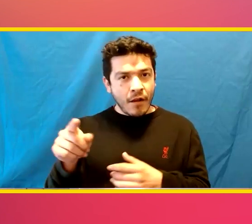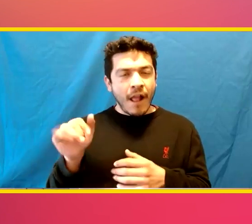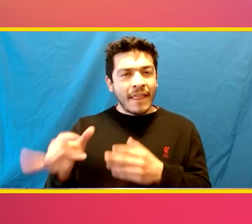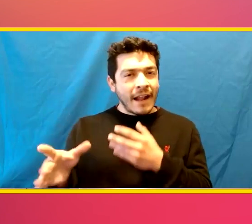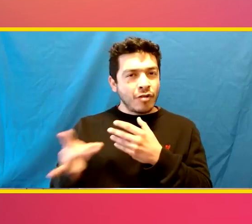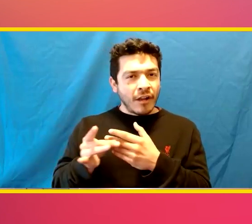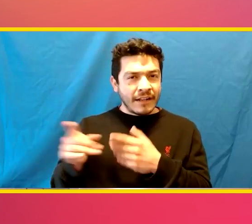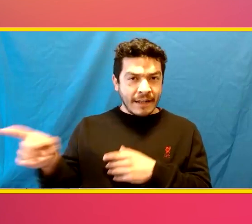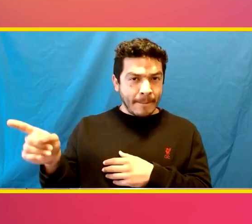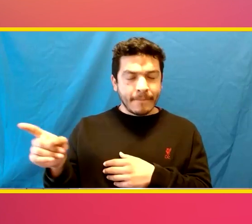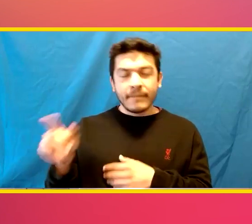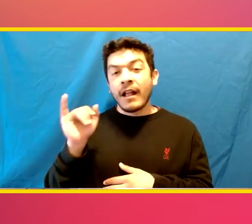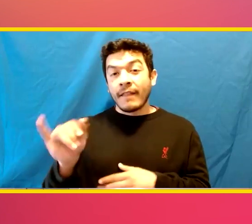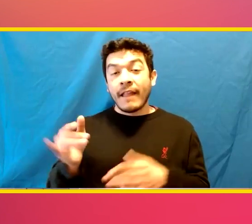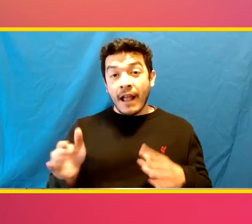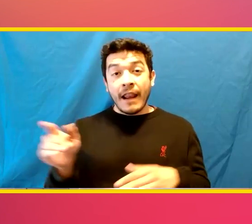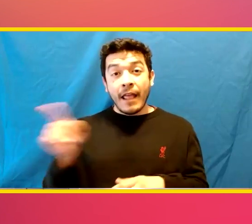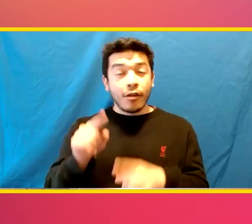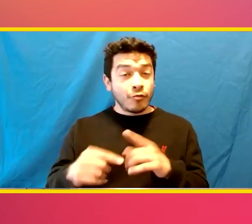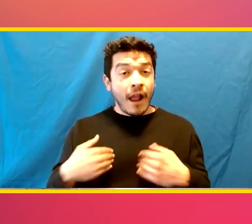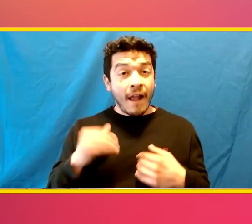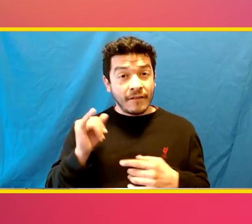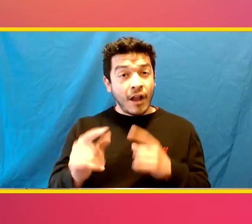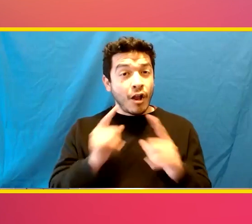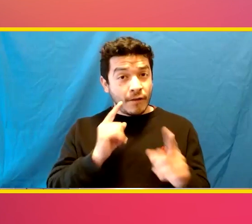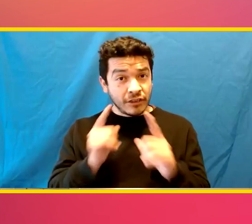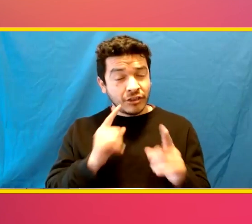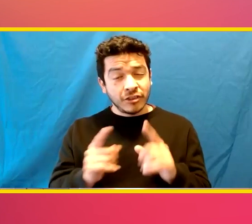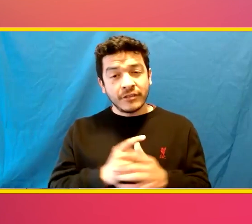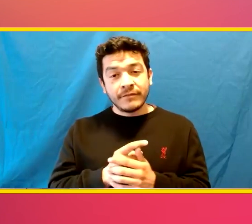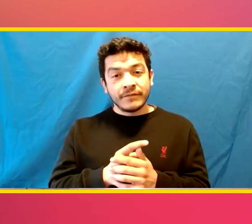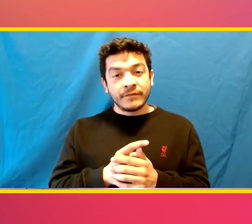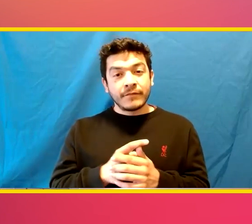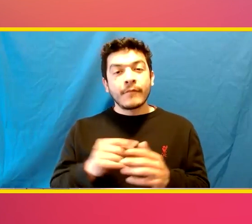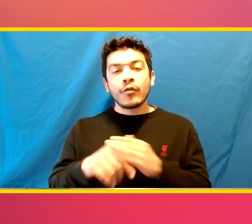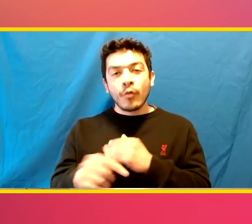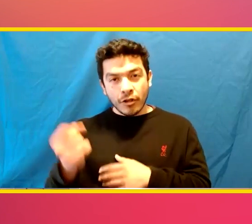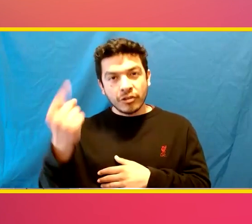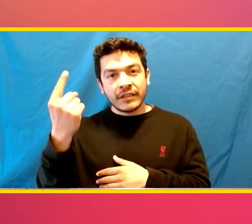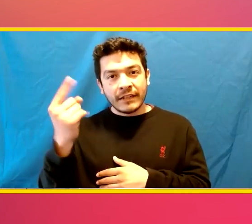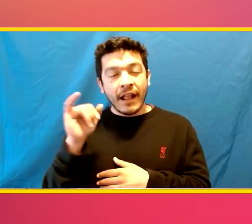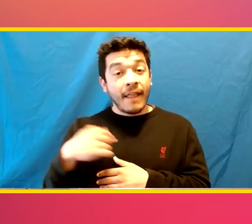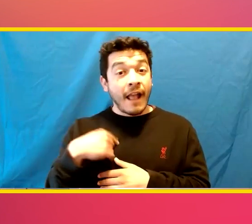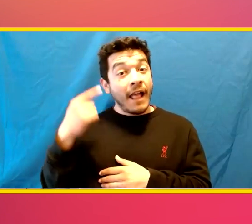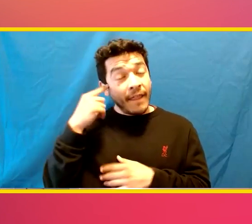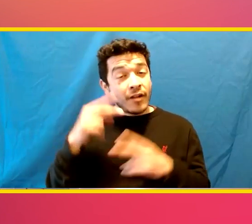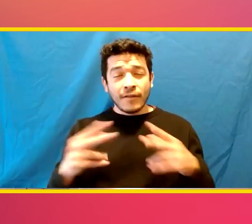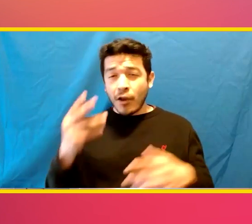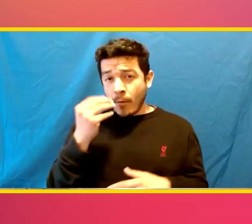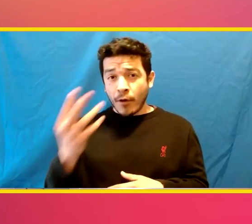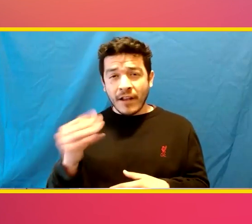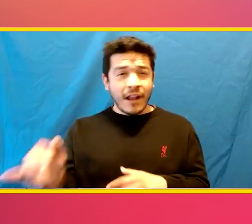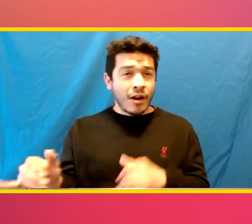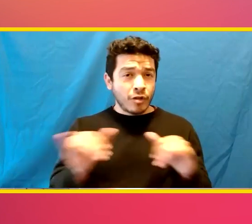attracting him. That allowed them to continue to have this conversation into understanding that I thought it was a really beautiful